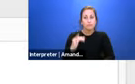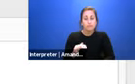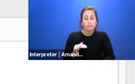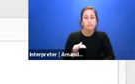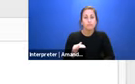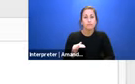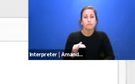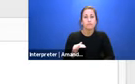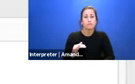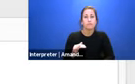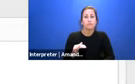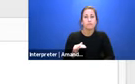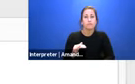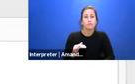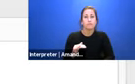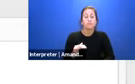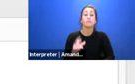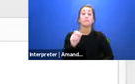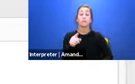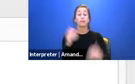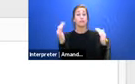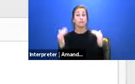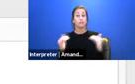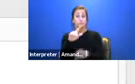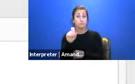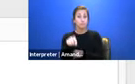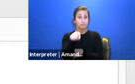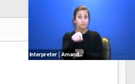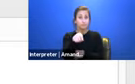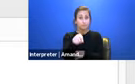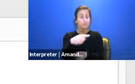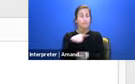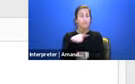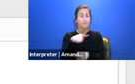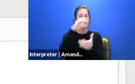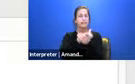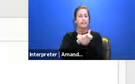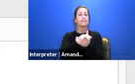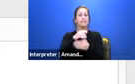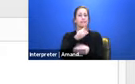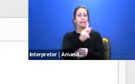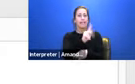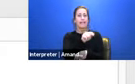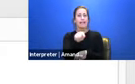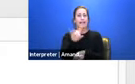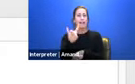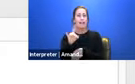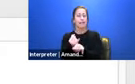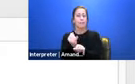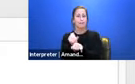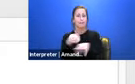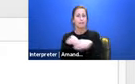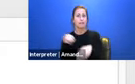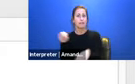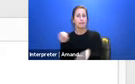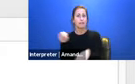All right. One of the questions we wanted to find out about was, I believe a K-8 campus in Manor ISD would